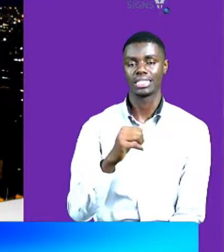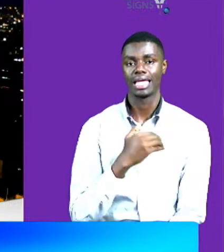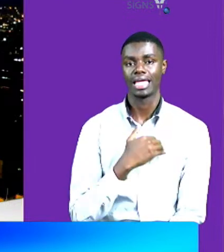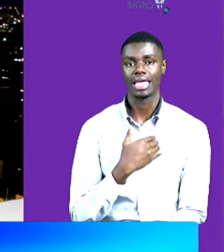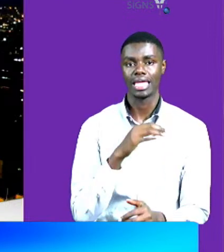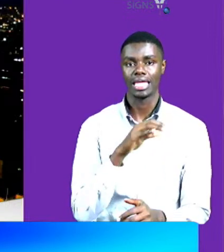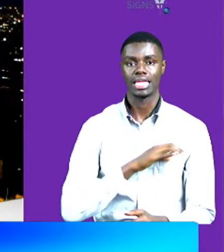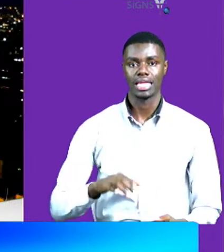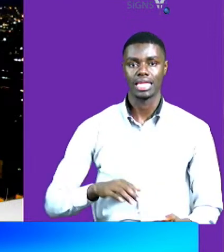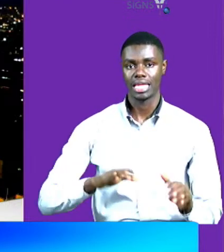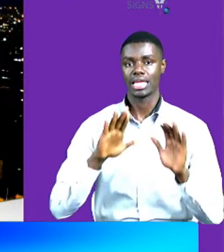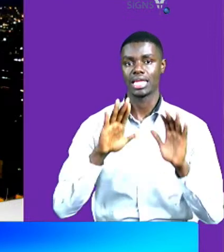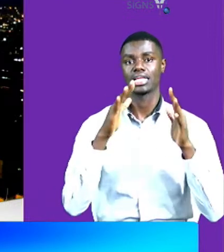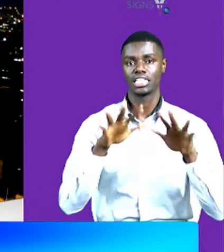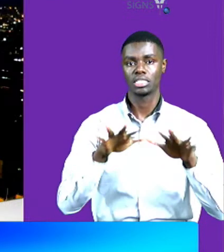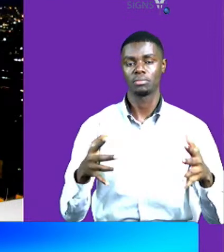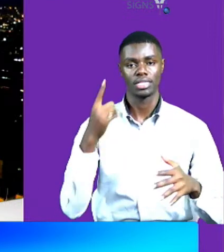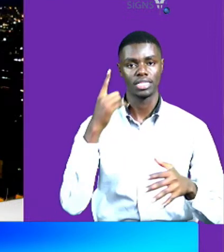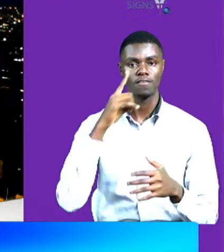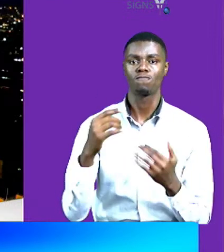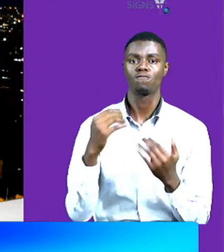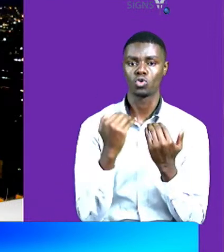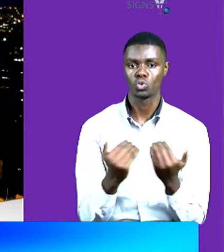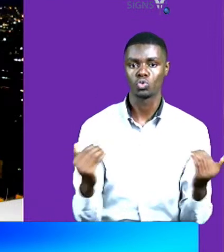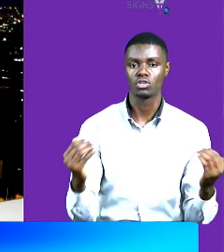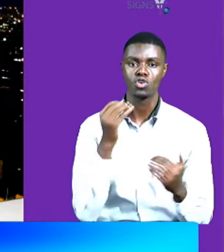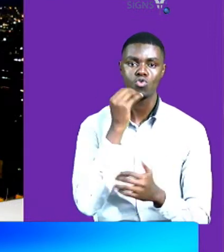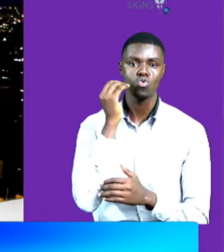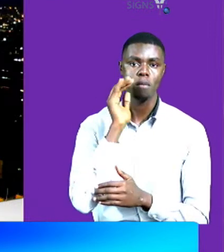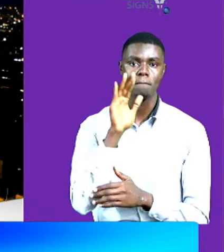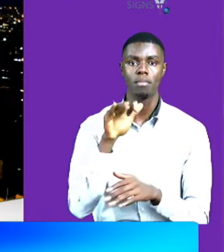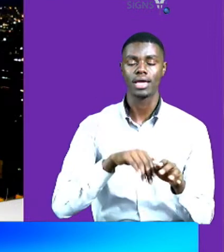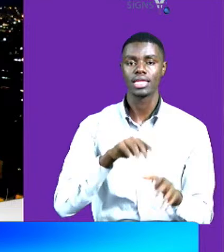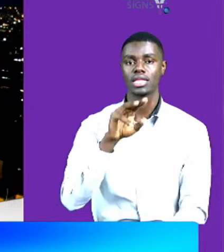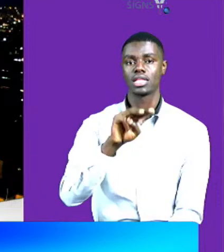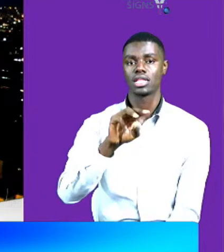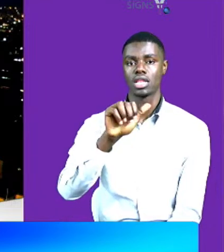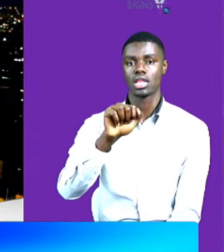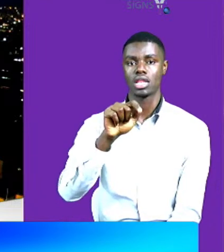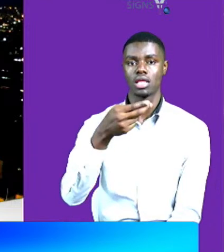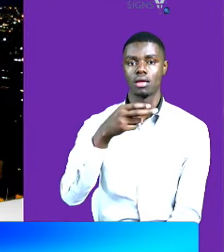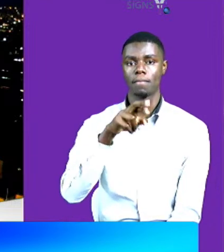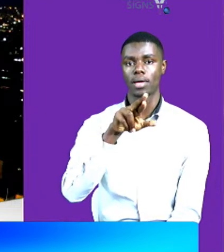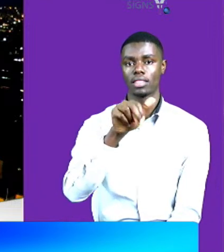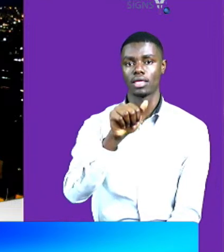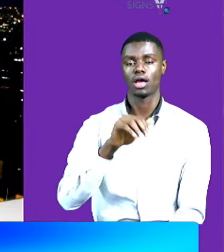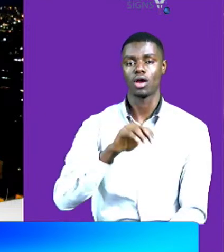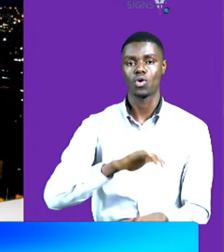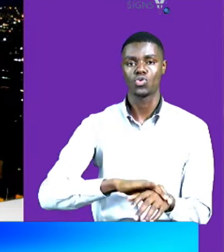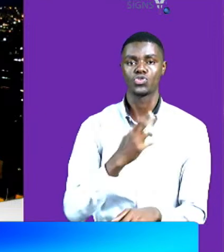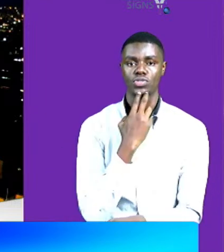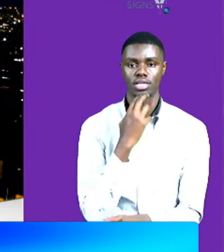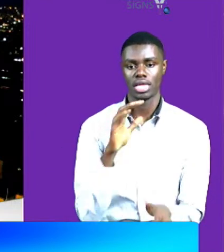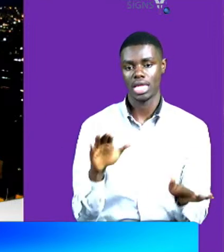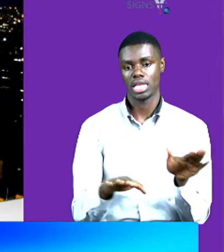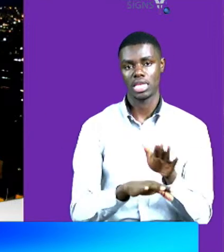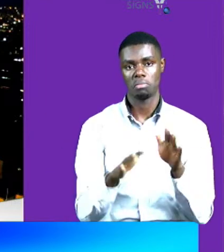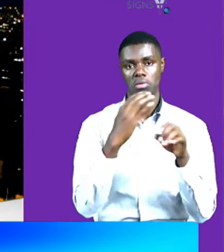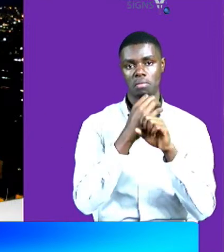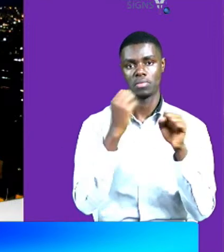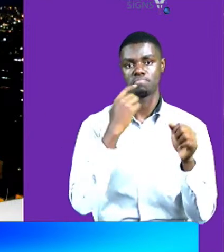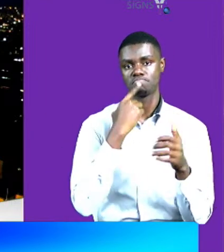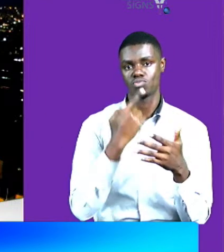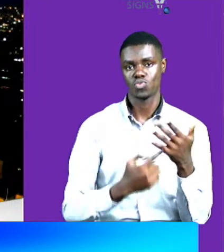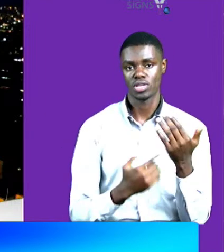party for hundreds of children at their home in Mathera on Tuesday. The Deputy President noted